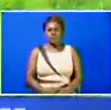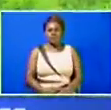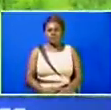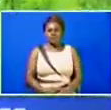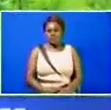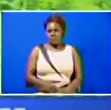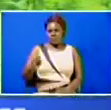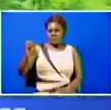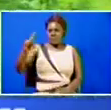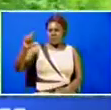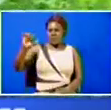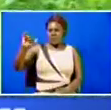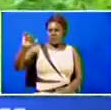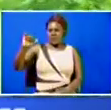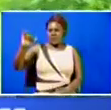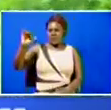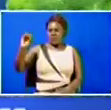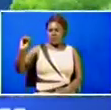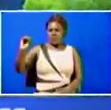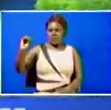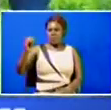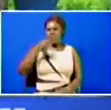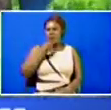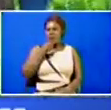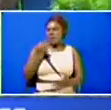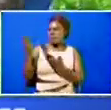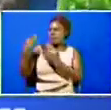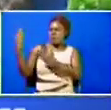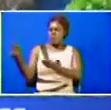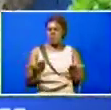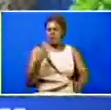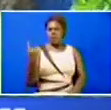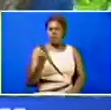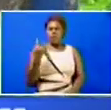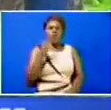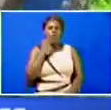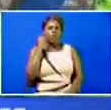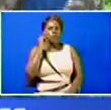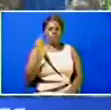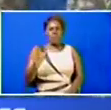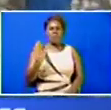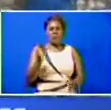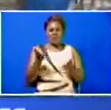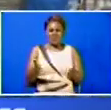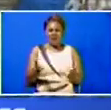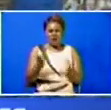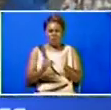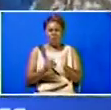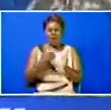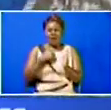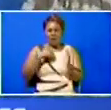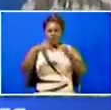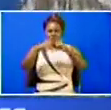Kapsegut area, Elgeyo Marakwet County. Nicholas Kipruto welcomes us to his only earthly possession that has now developed fault